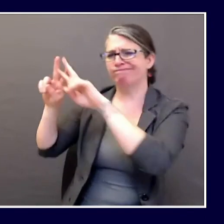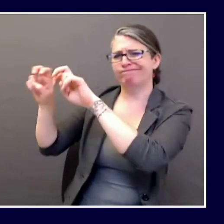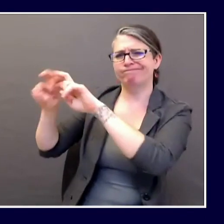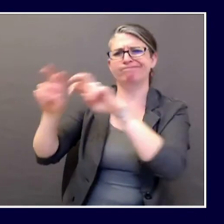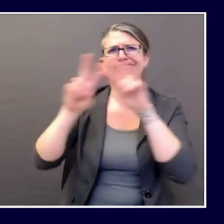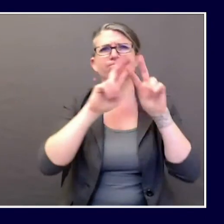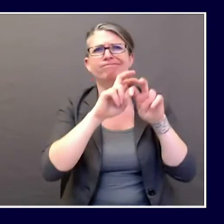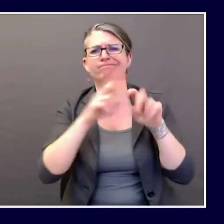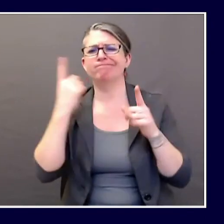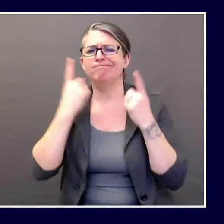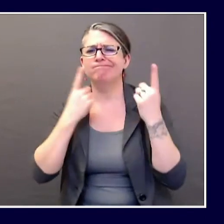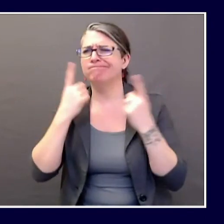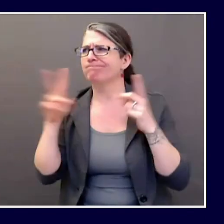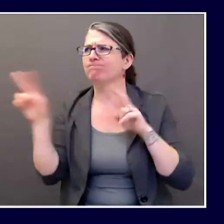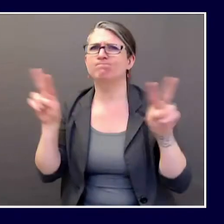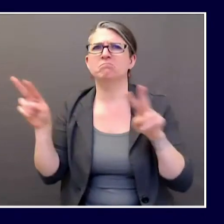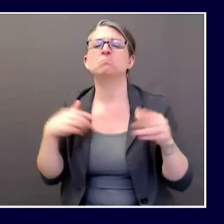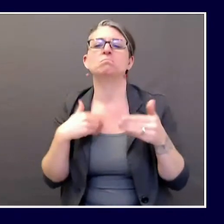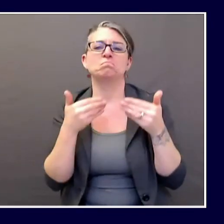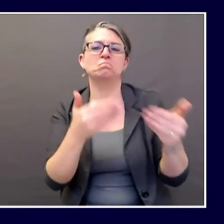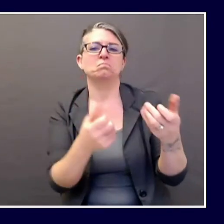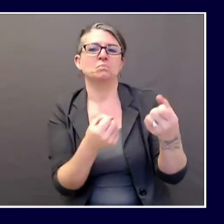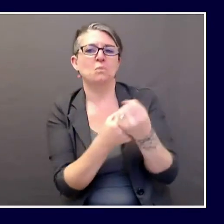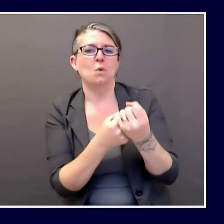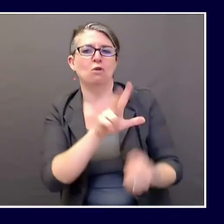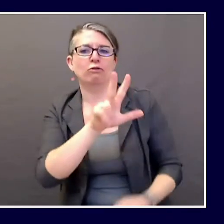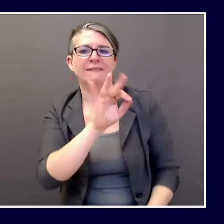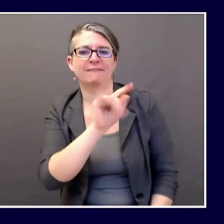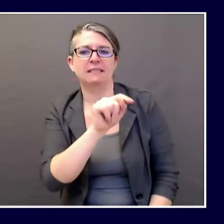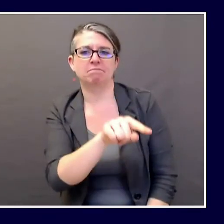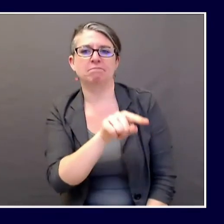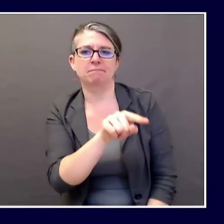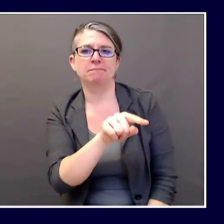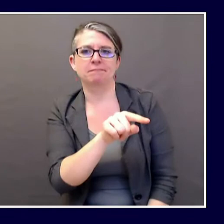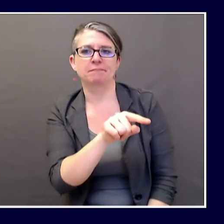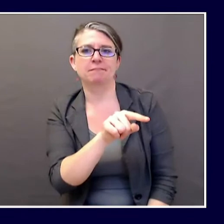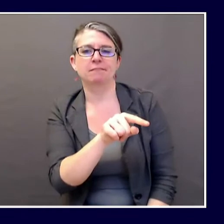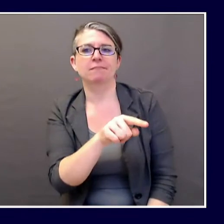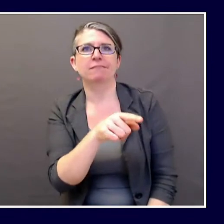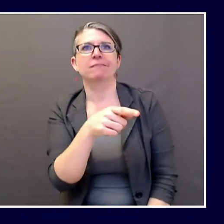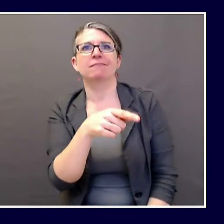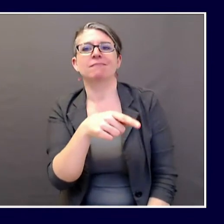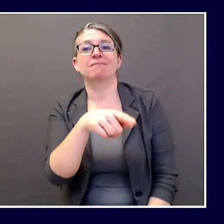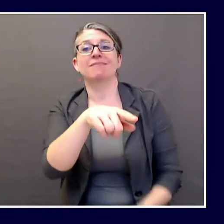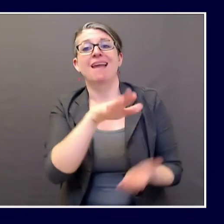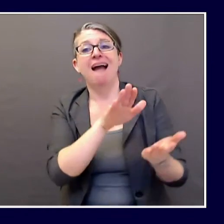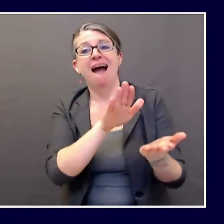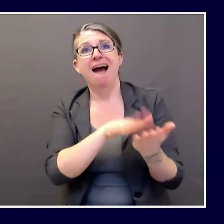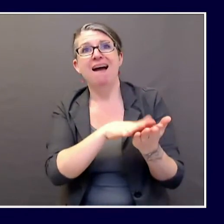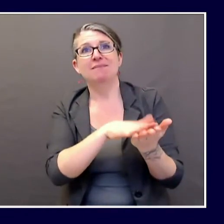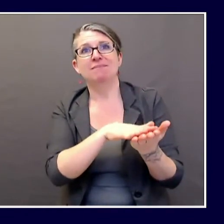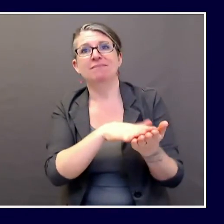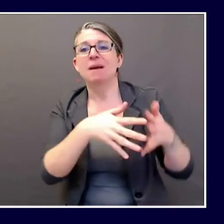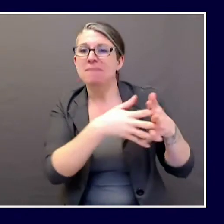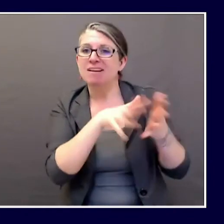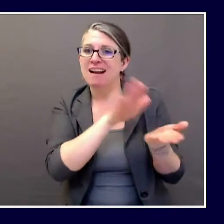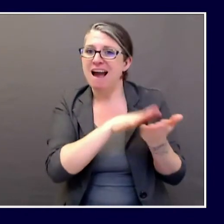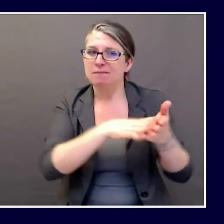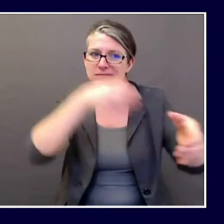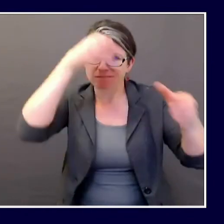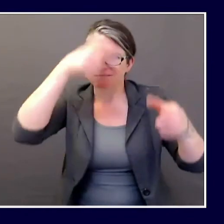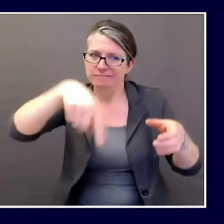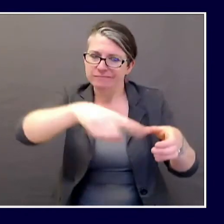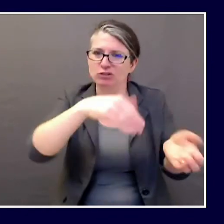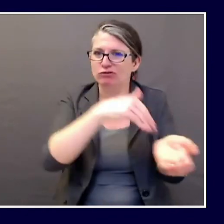able to get kids in classrooms. Again, we talk a lot about reopening schools as a country. It's important to note that schools in Maine have been